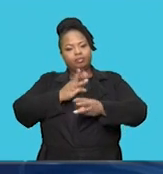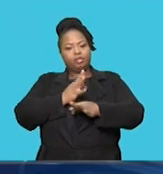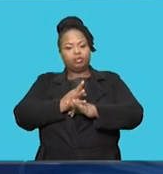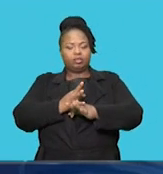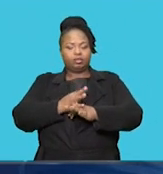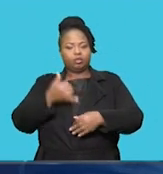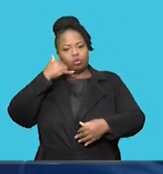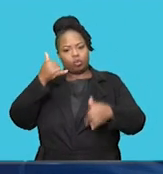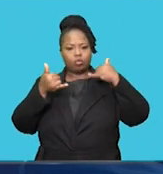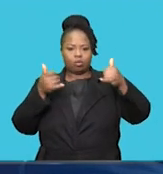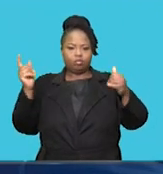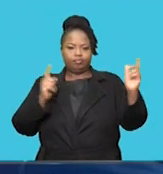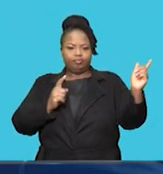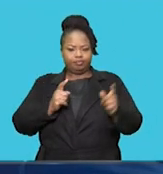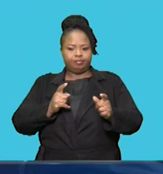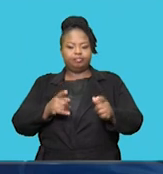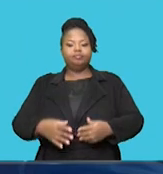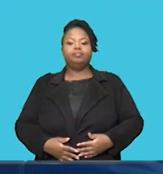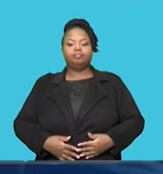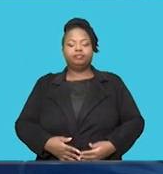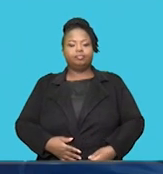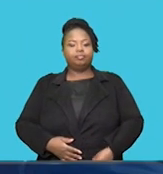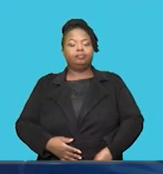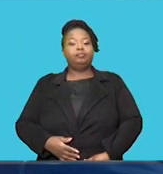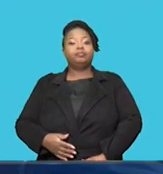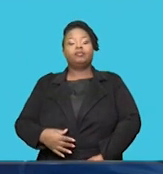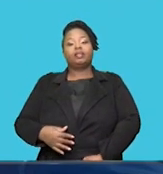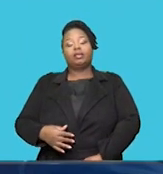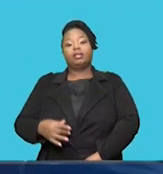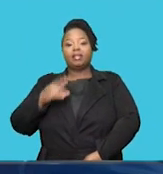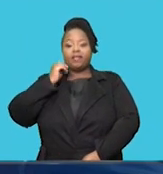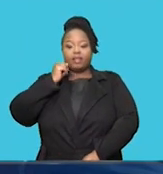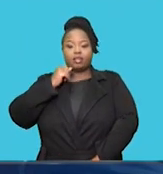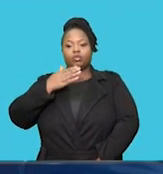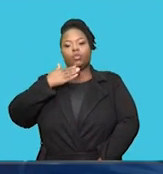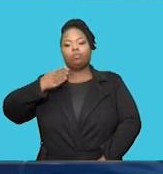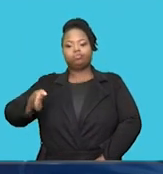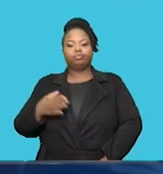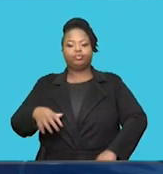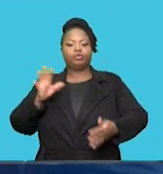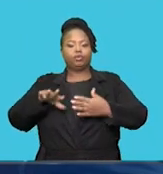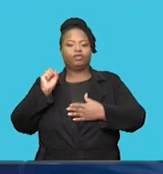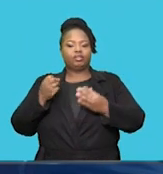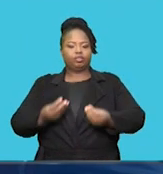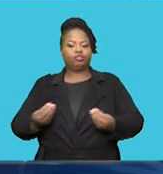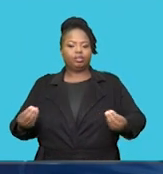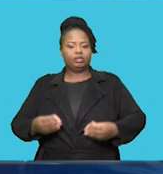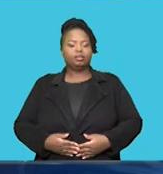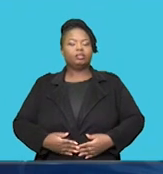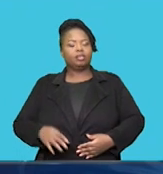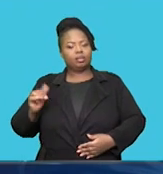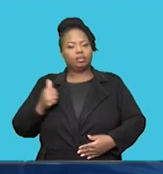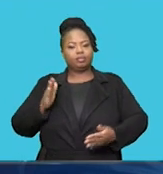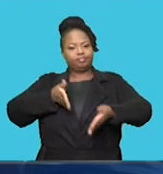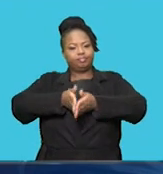called both parents. I believe it's the fathers that were able to pick up and requested them to come